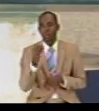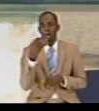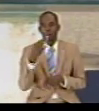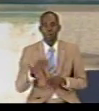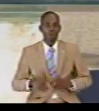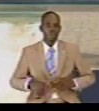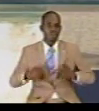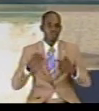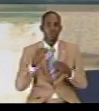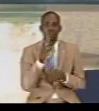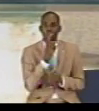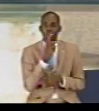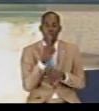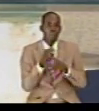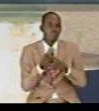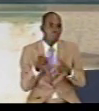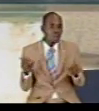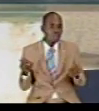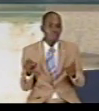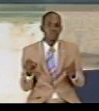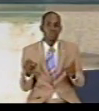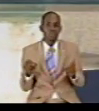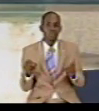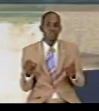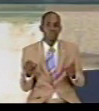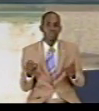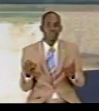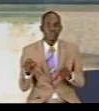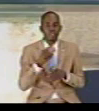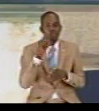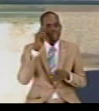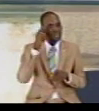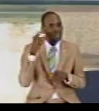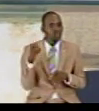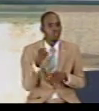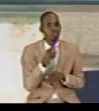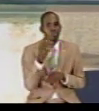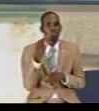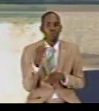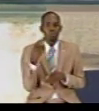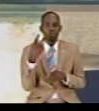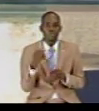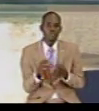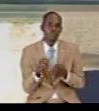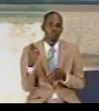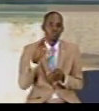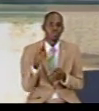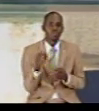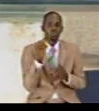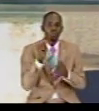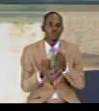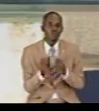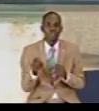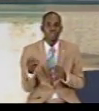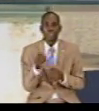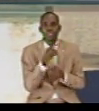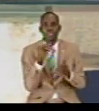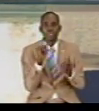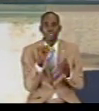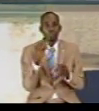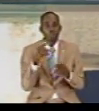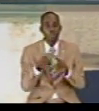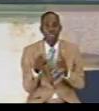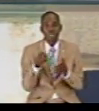they speak he of the Spirit, which they that believe on him